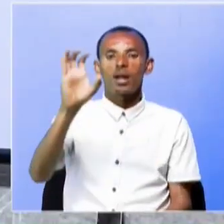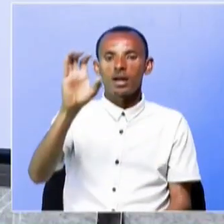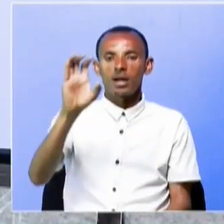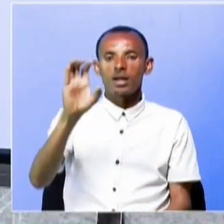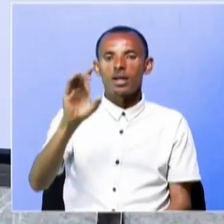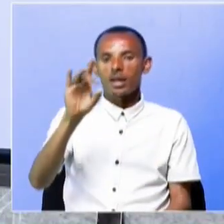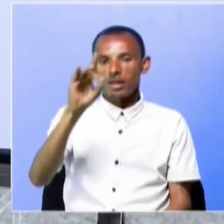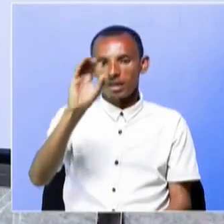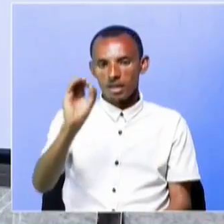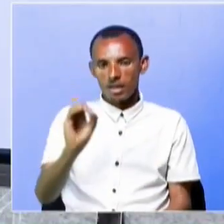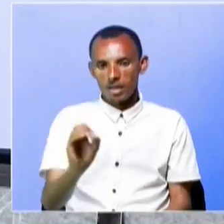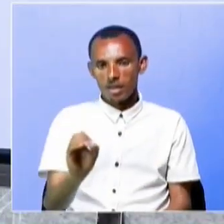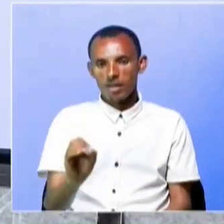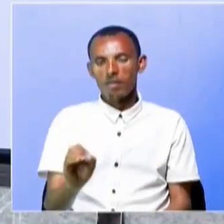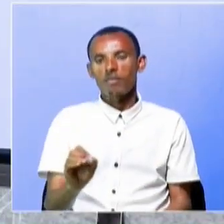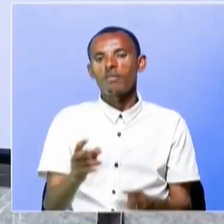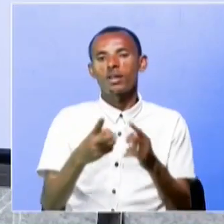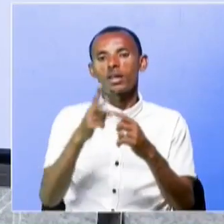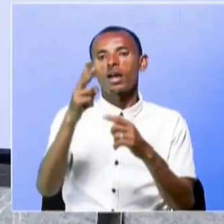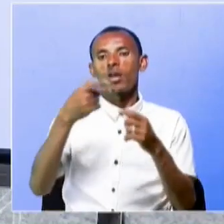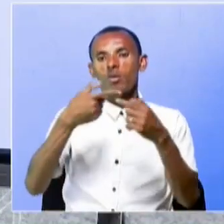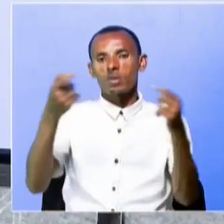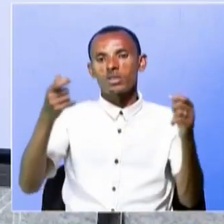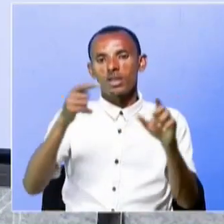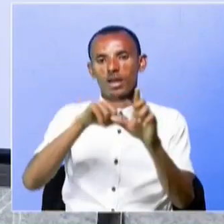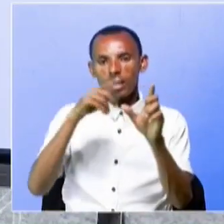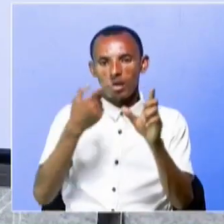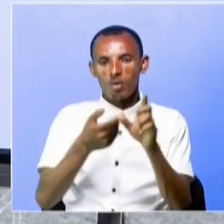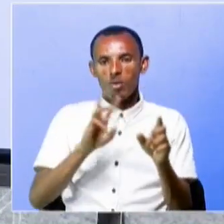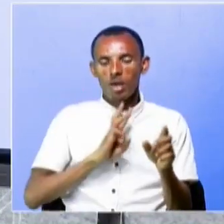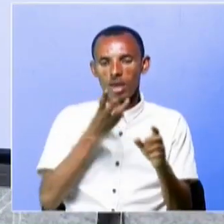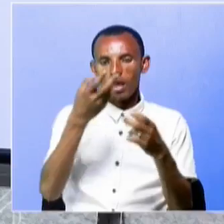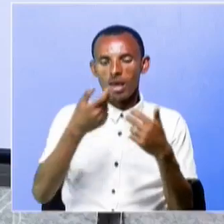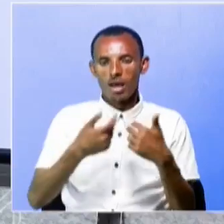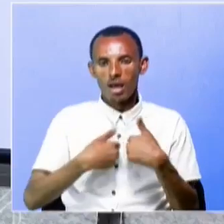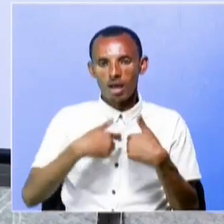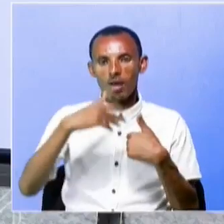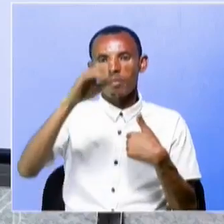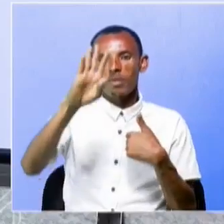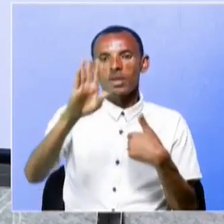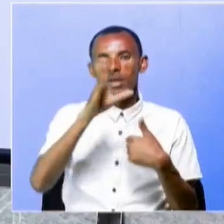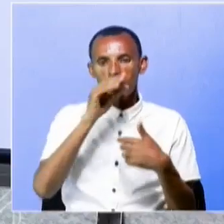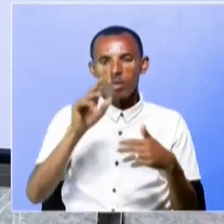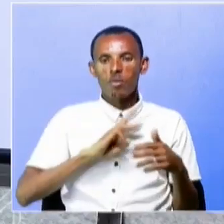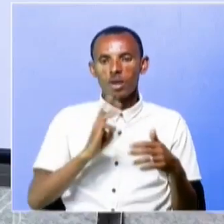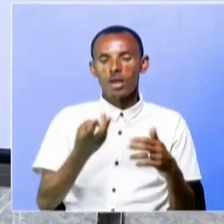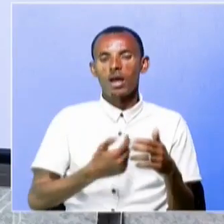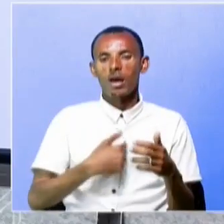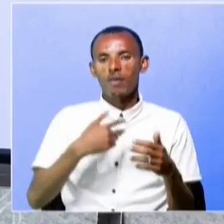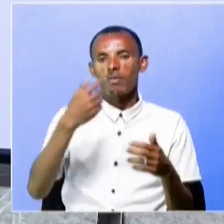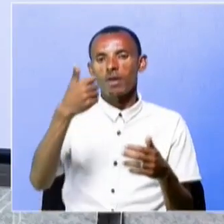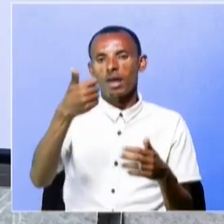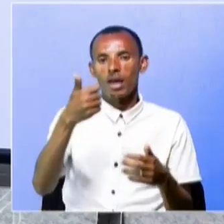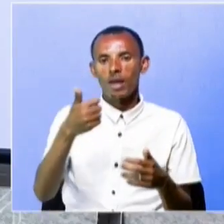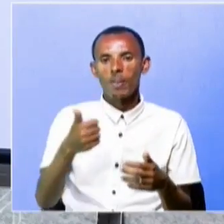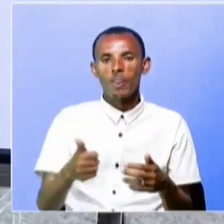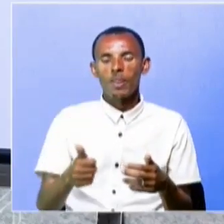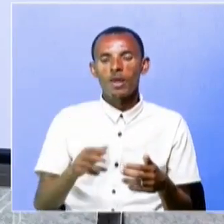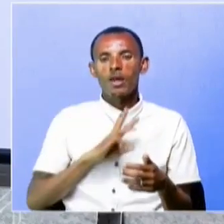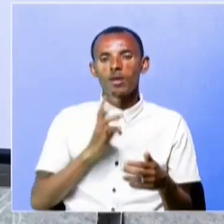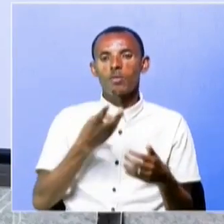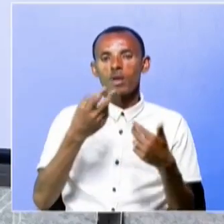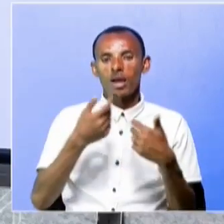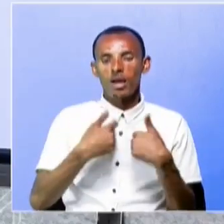vertically opposite angles. Now we have B, we have A, what is left?